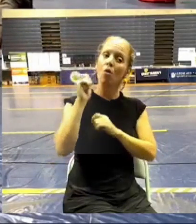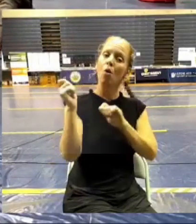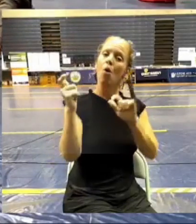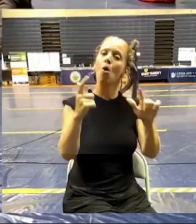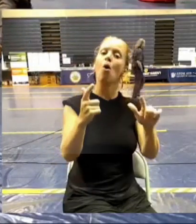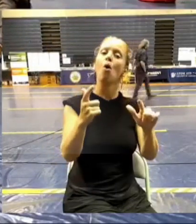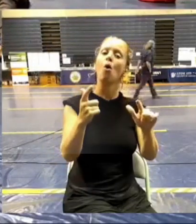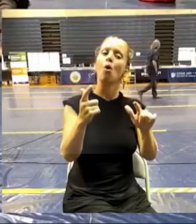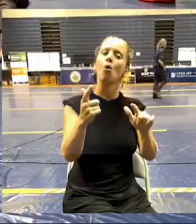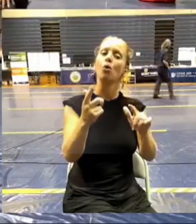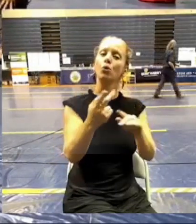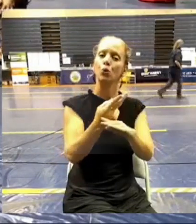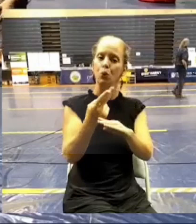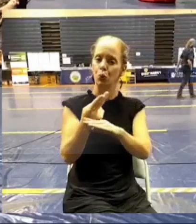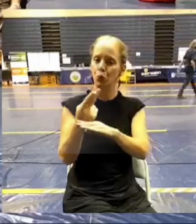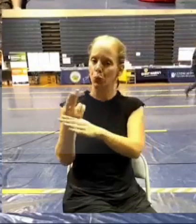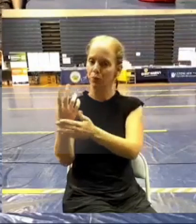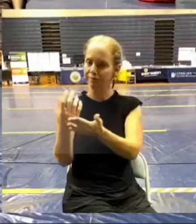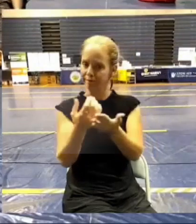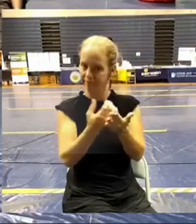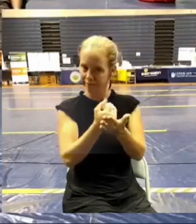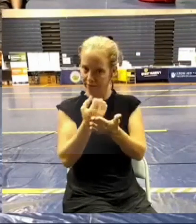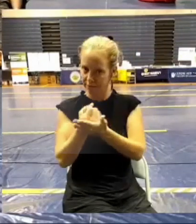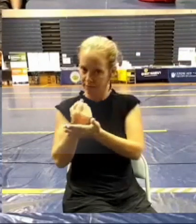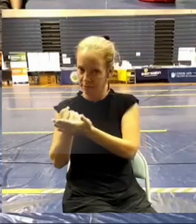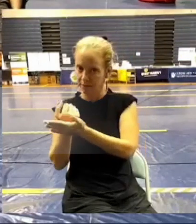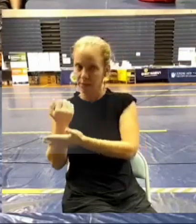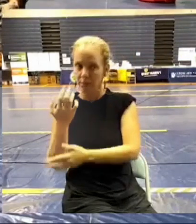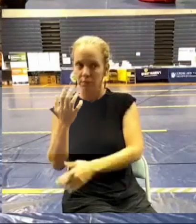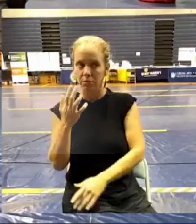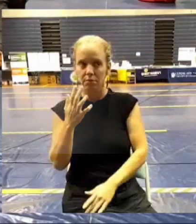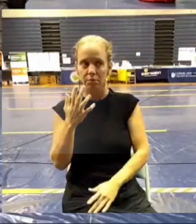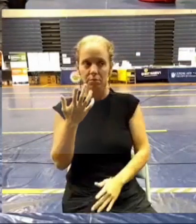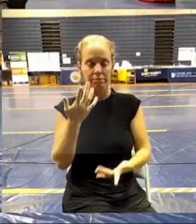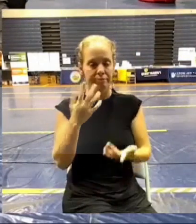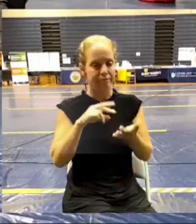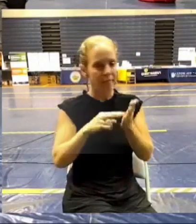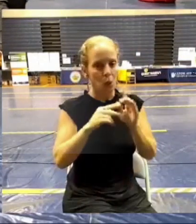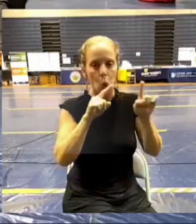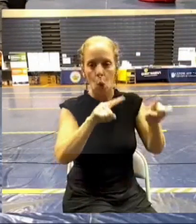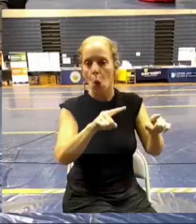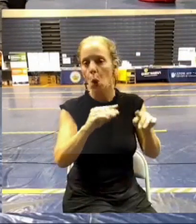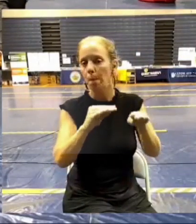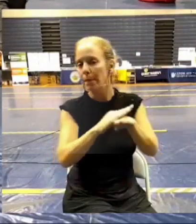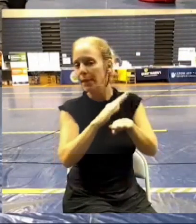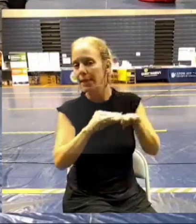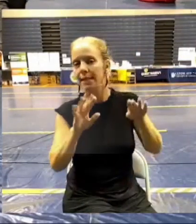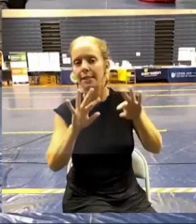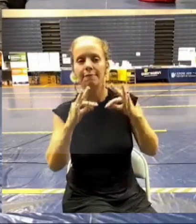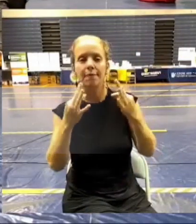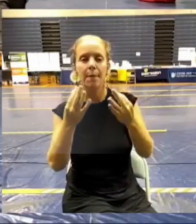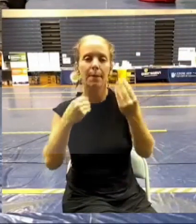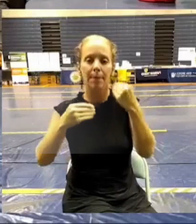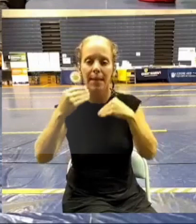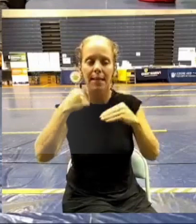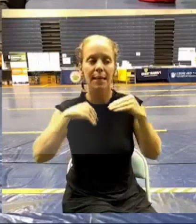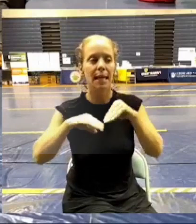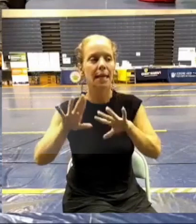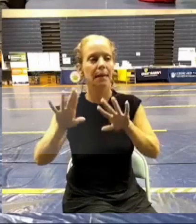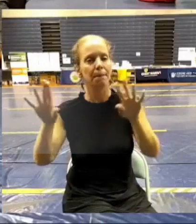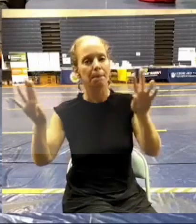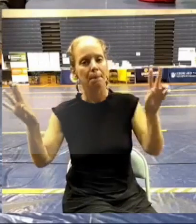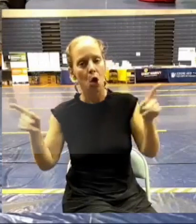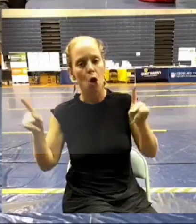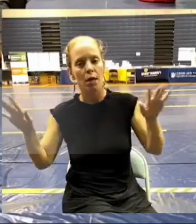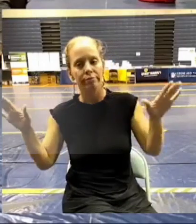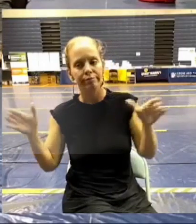use. The parks throughout Maui are for everyone's use. Whether you want to go to the beach or you want to have a family picnic or you want to